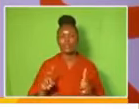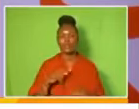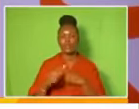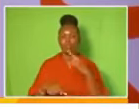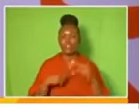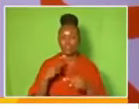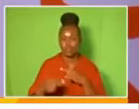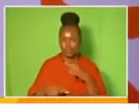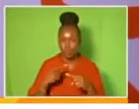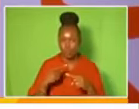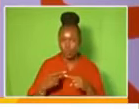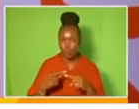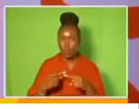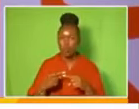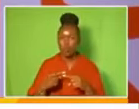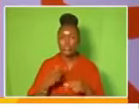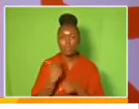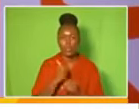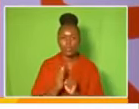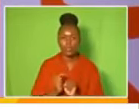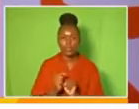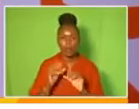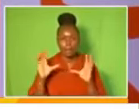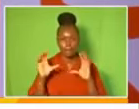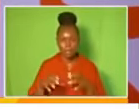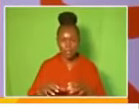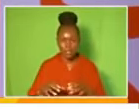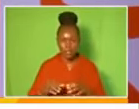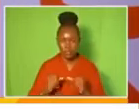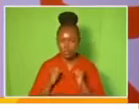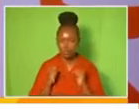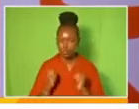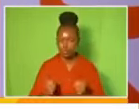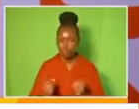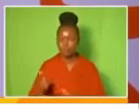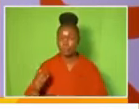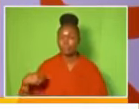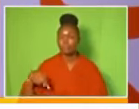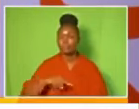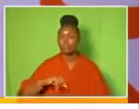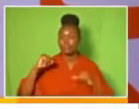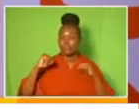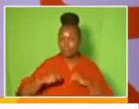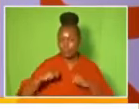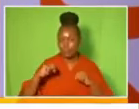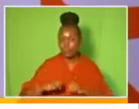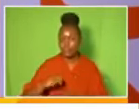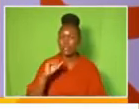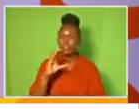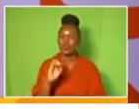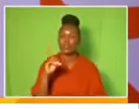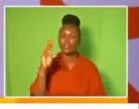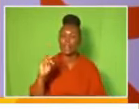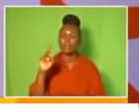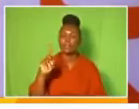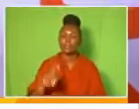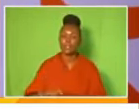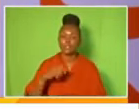re-energizing our party. We agree that ODM need to move